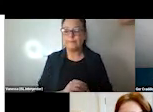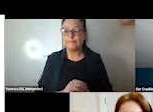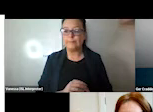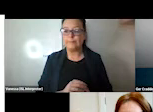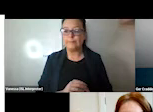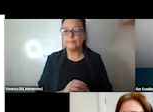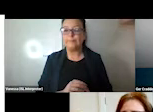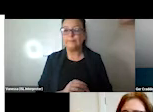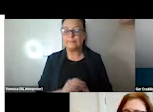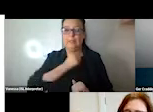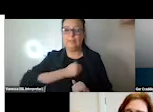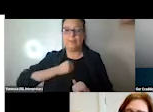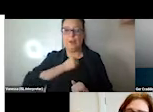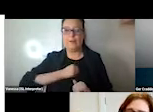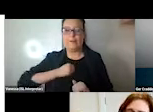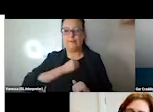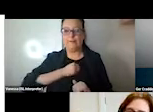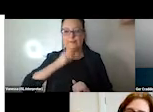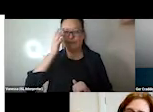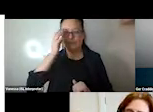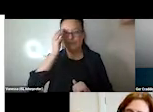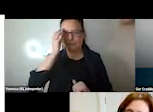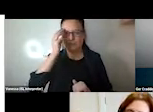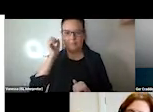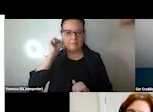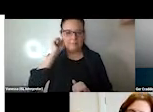sorry there, I think I just went on mute.